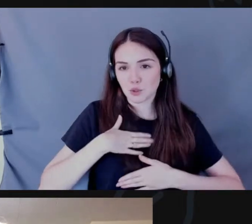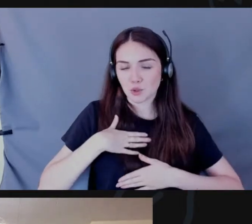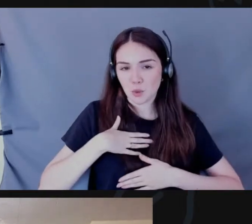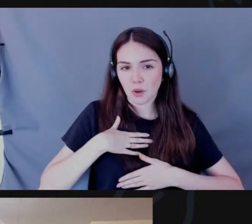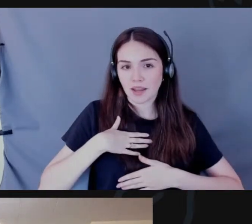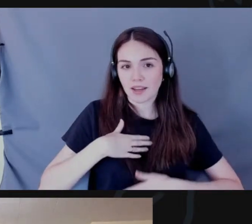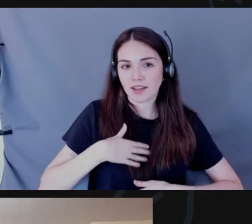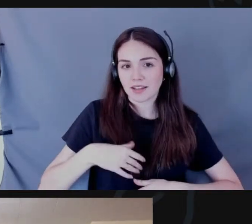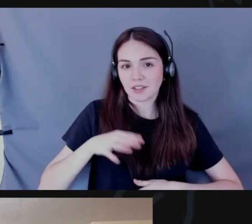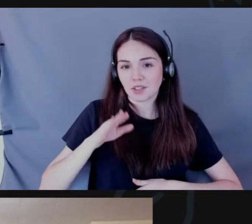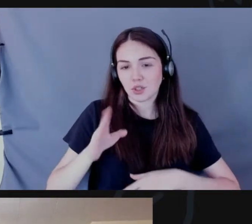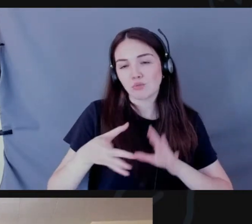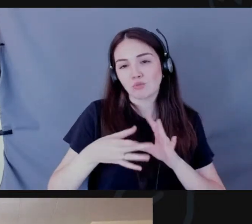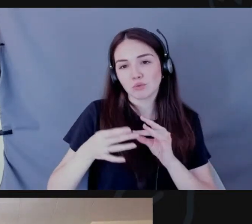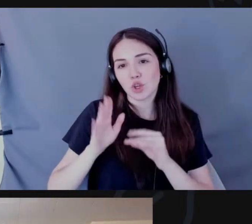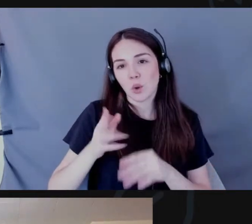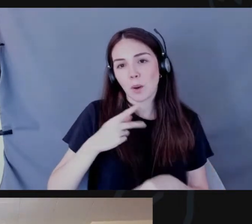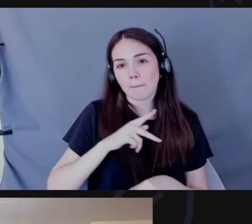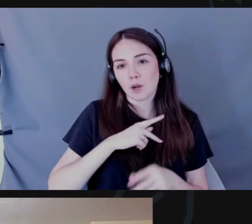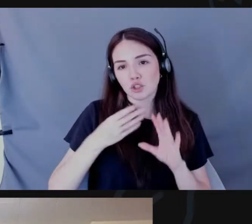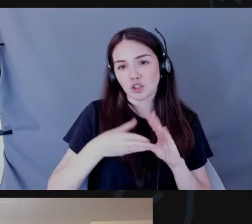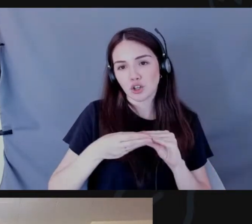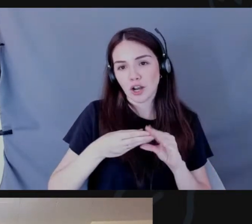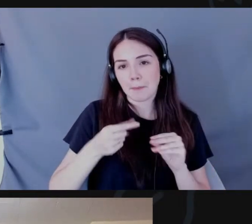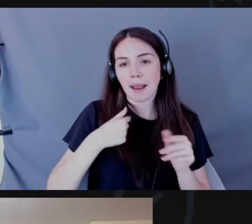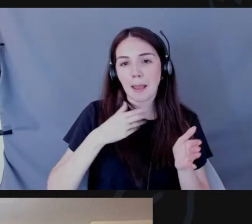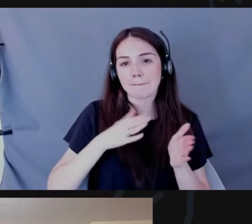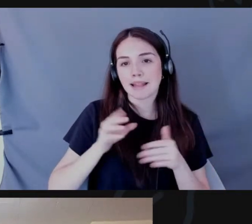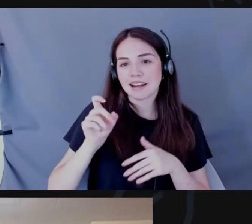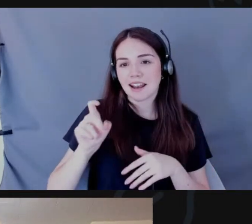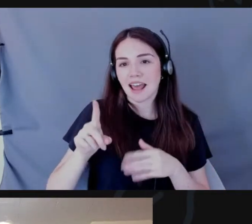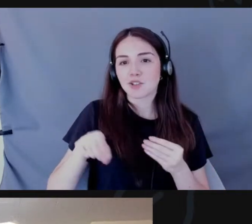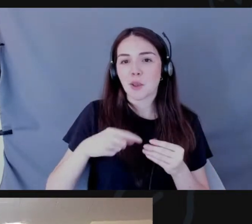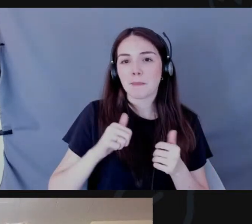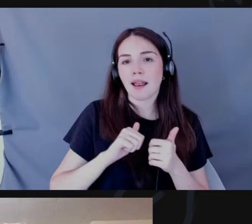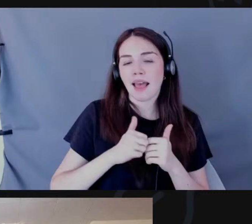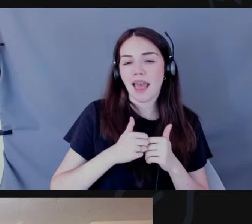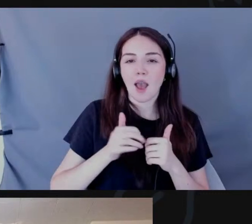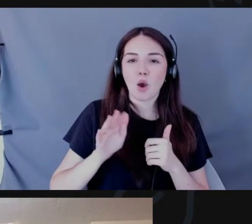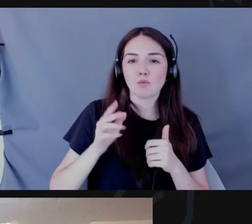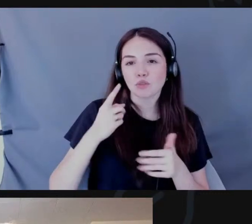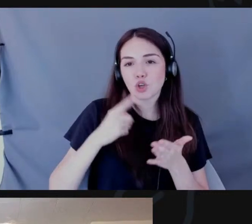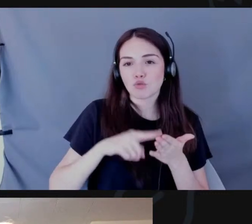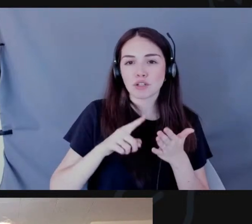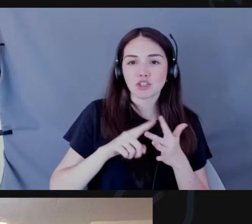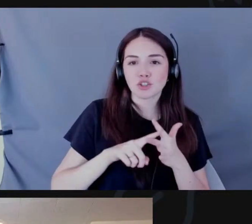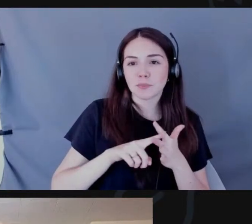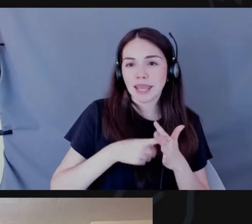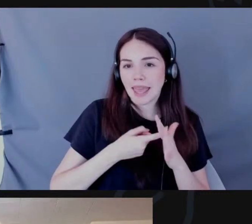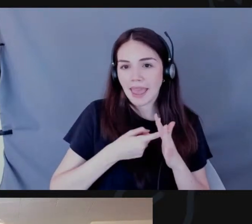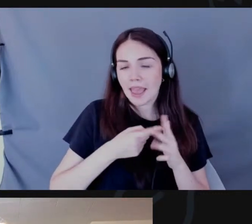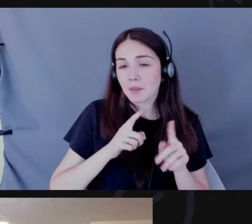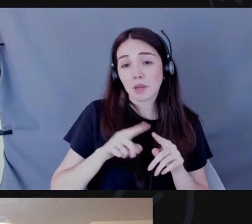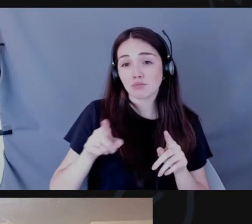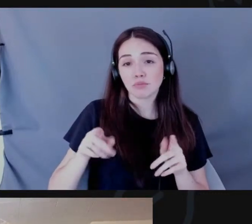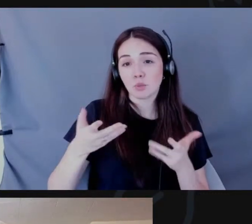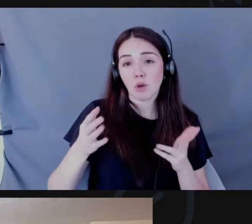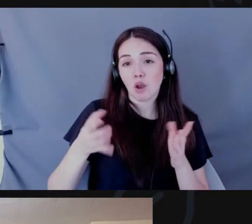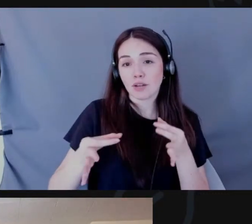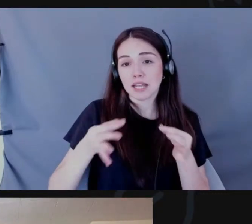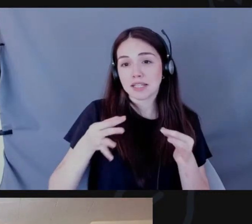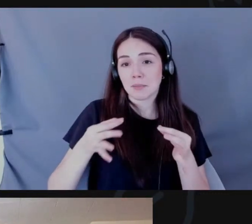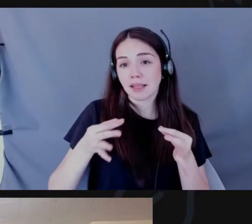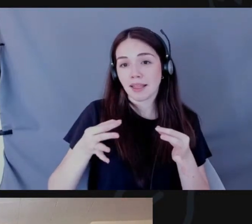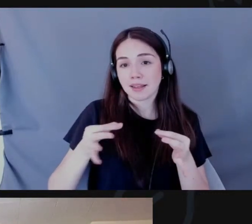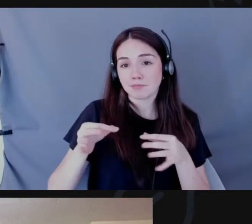own personal narrative. I had planned on asking you about how this research began, and you already took